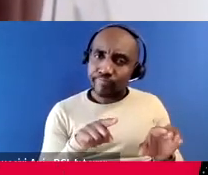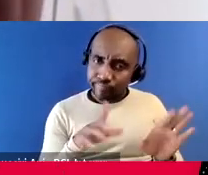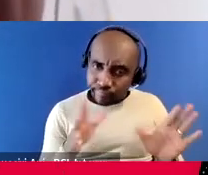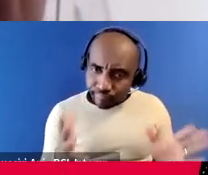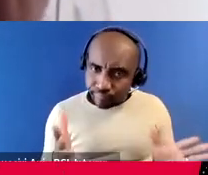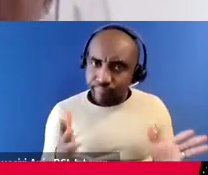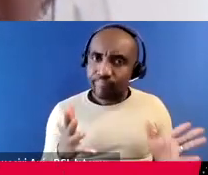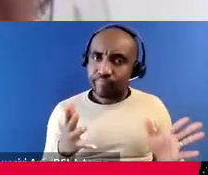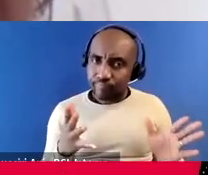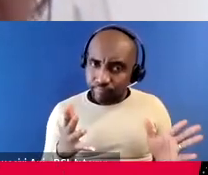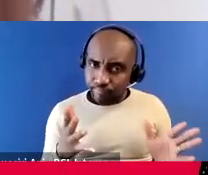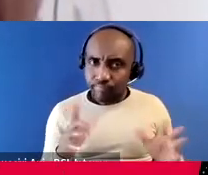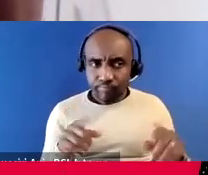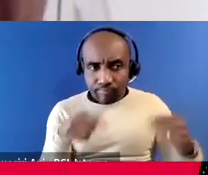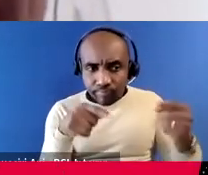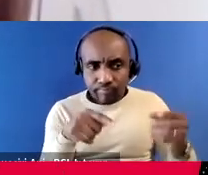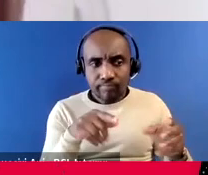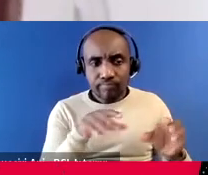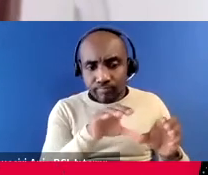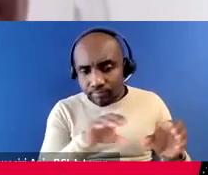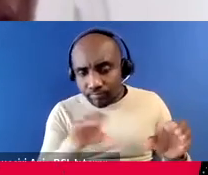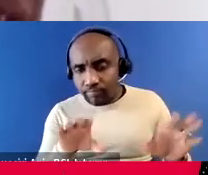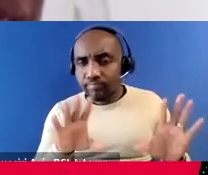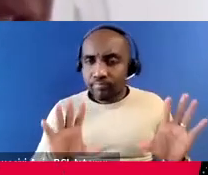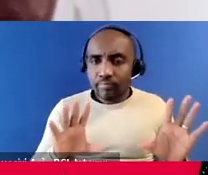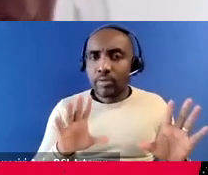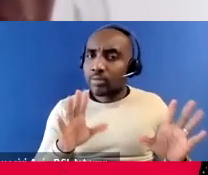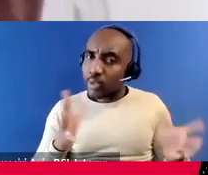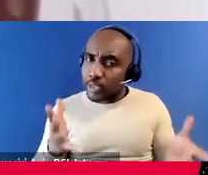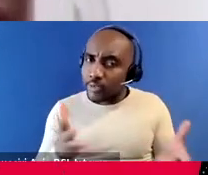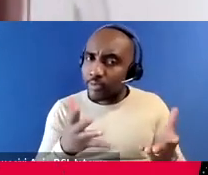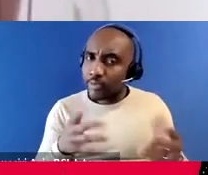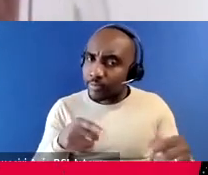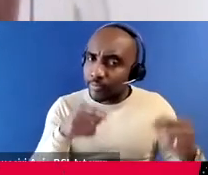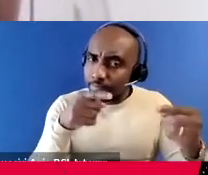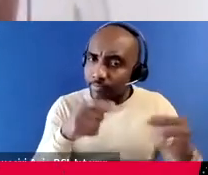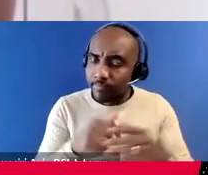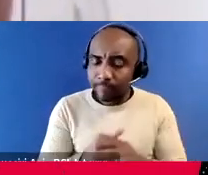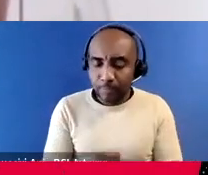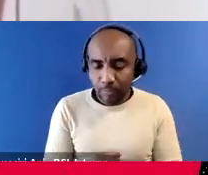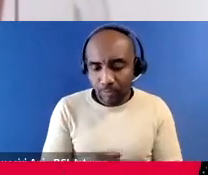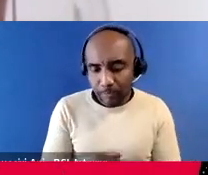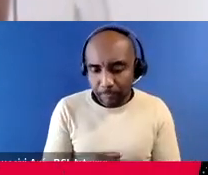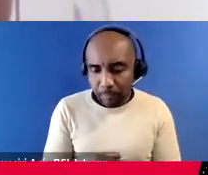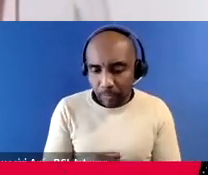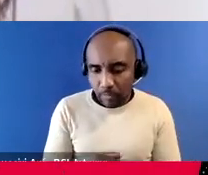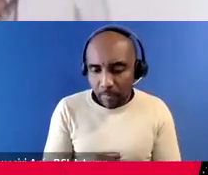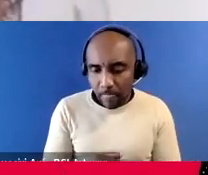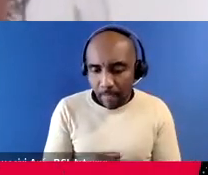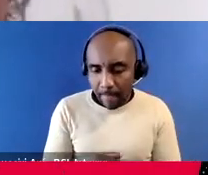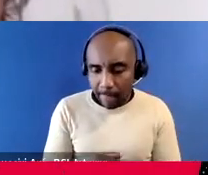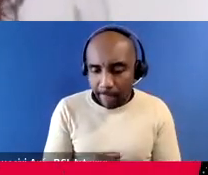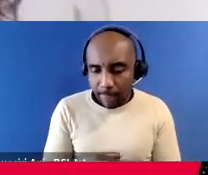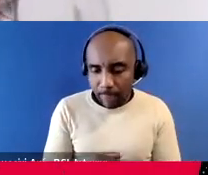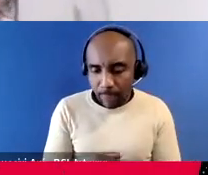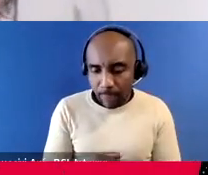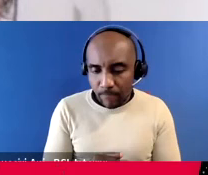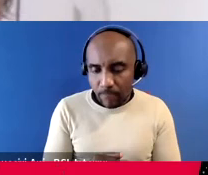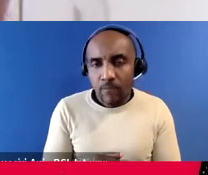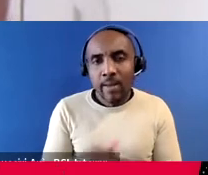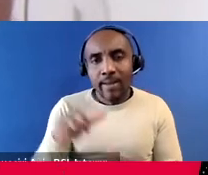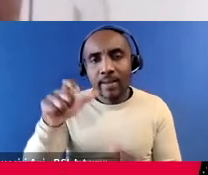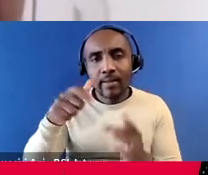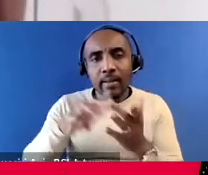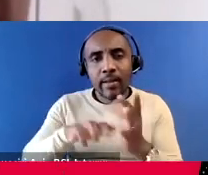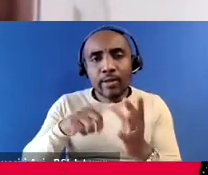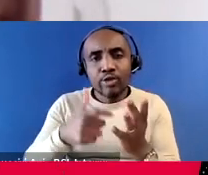Cinar said about not speaking for people, but it's not that we need to speak for people, it's we need